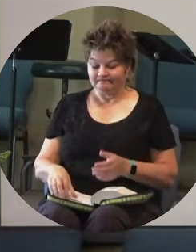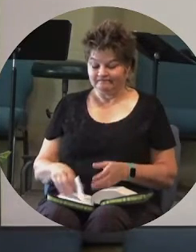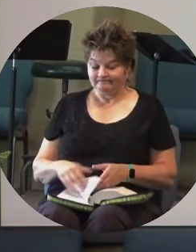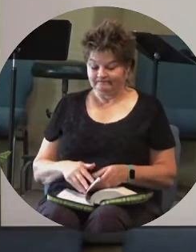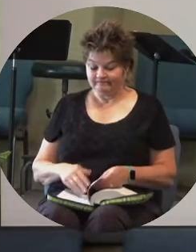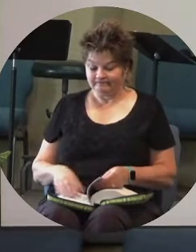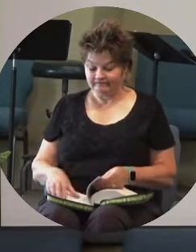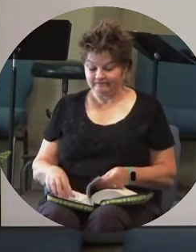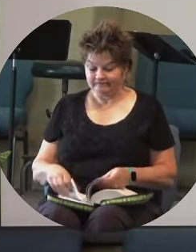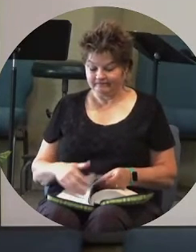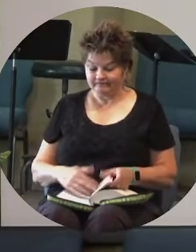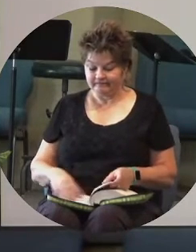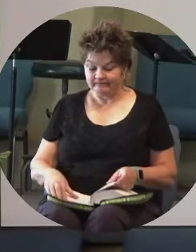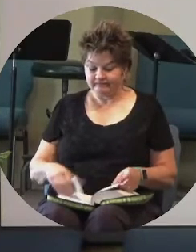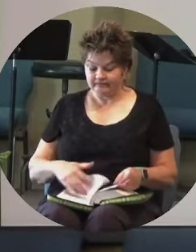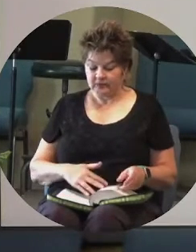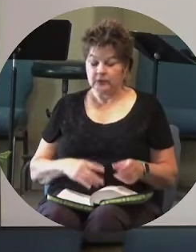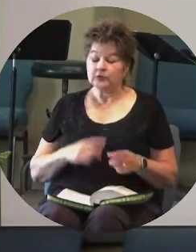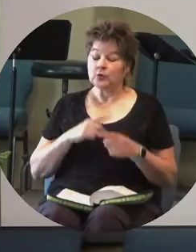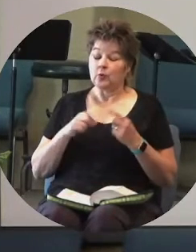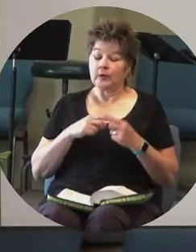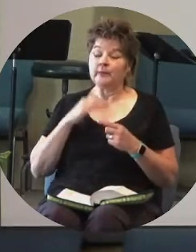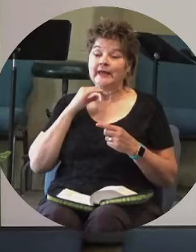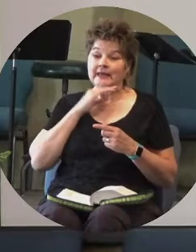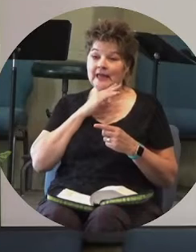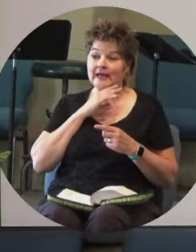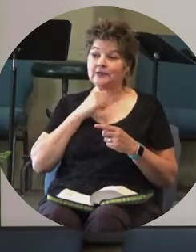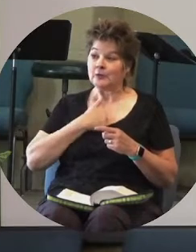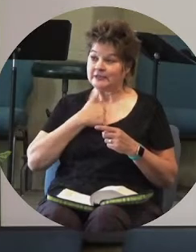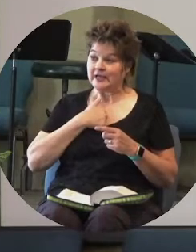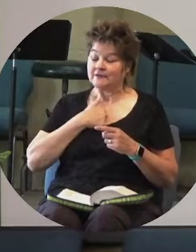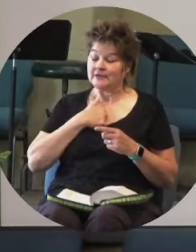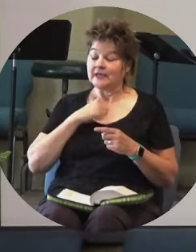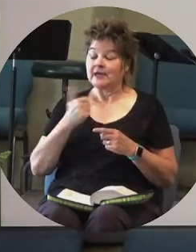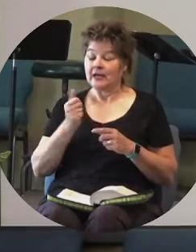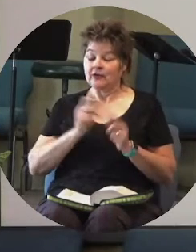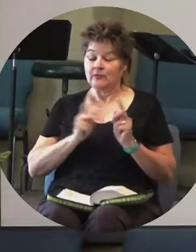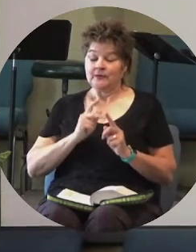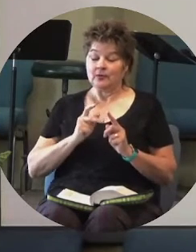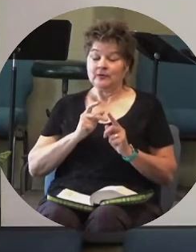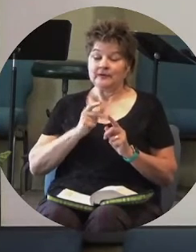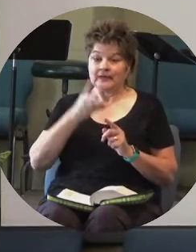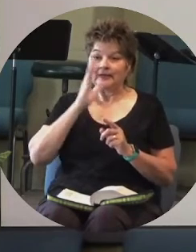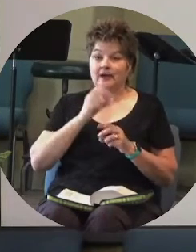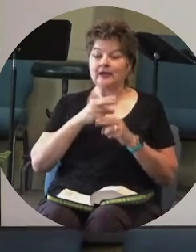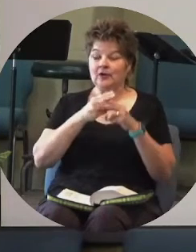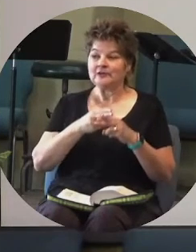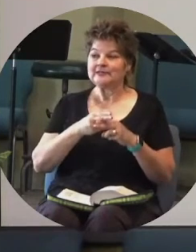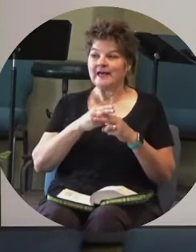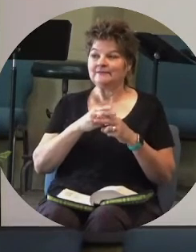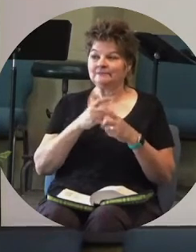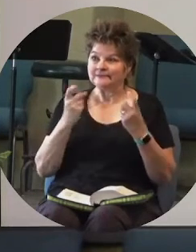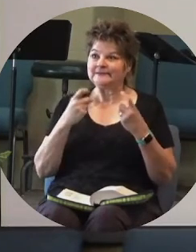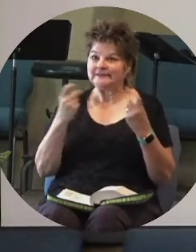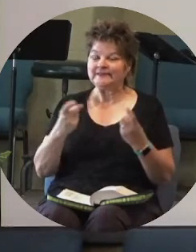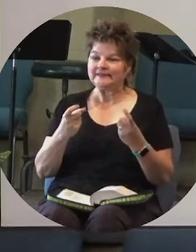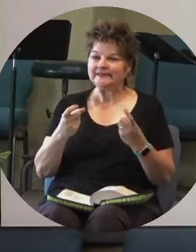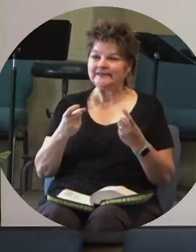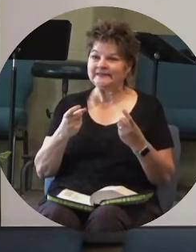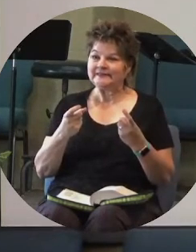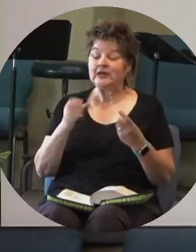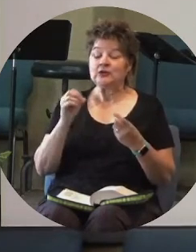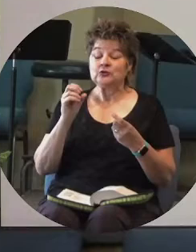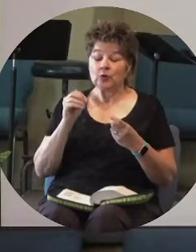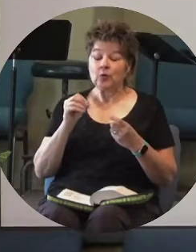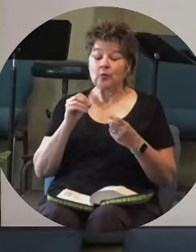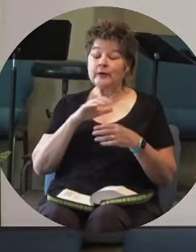Okay, so when we lie to ourselves and we lie to others, God calls that sin. So we're part of the body